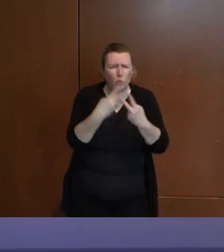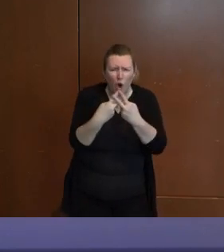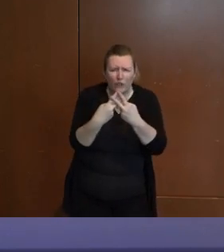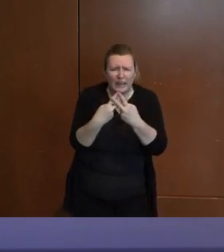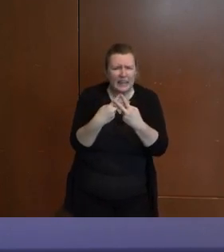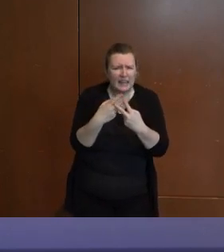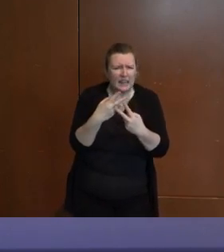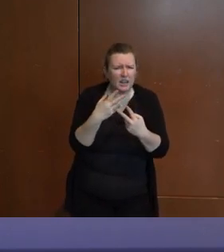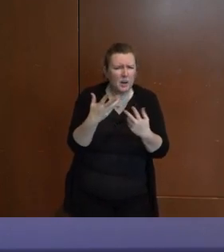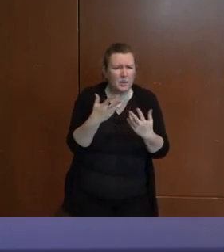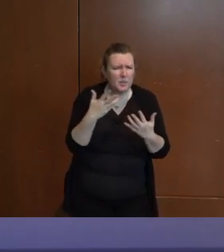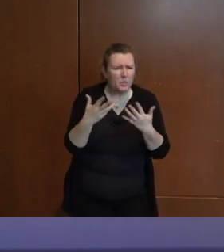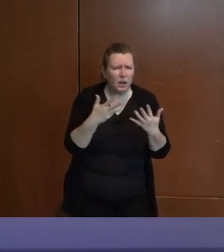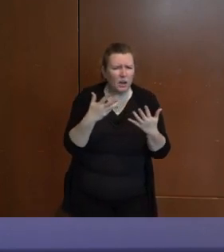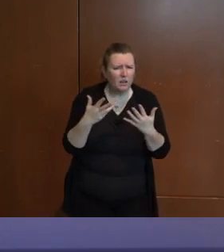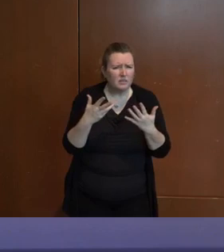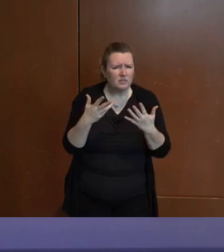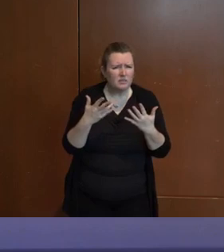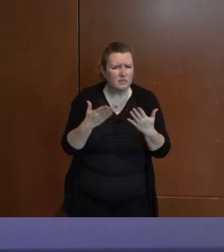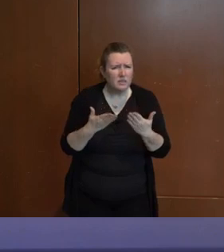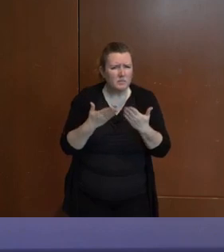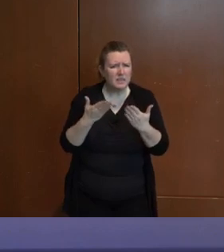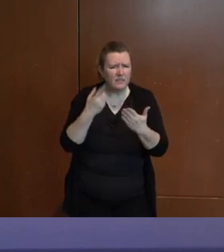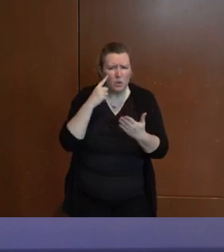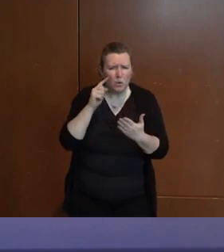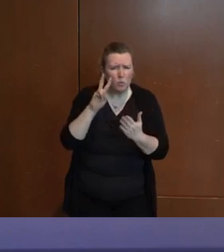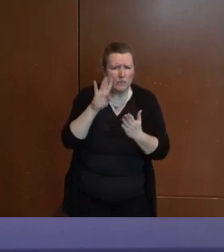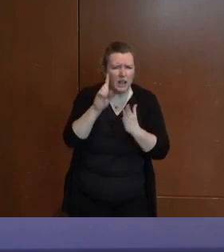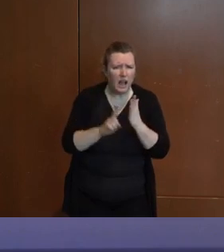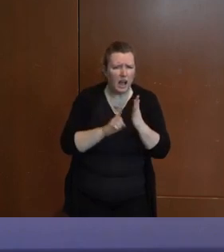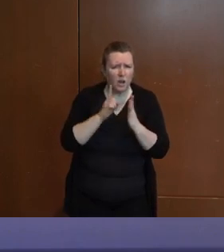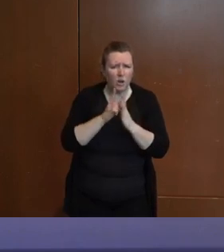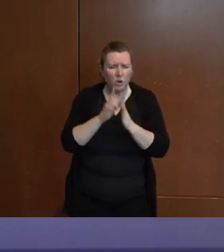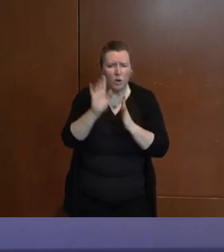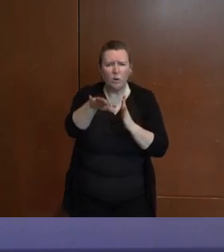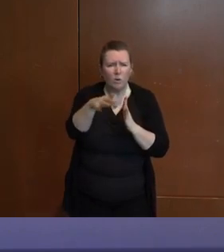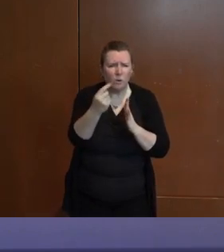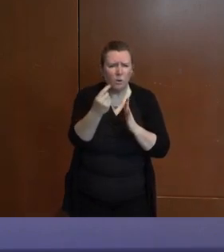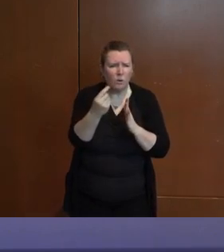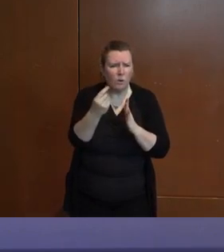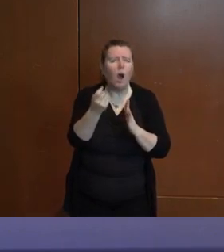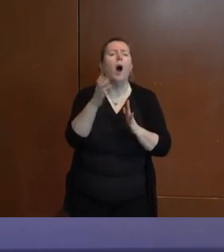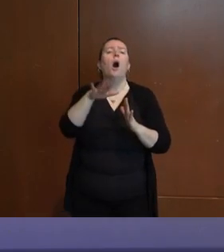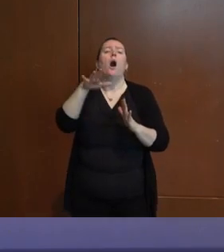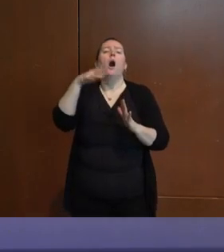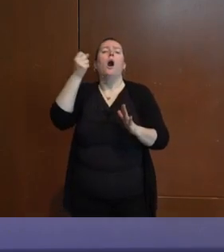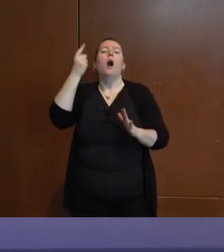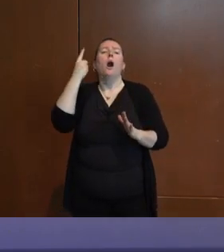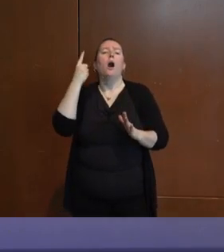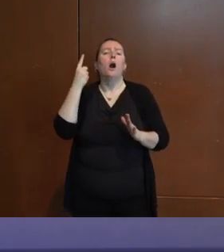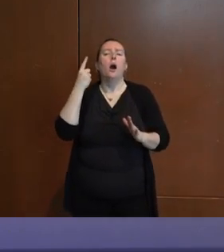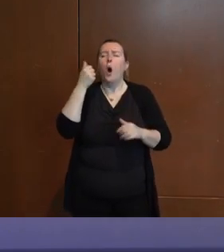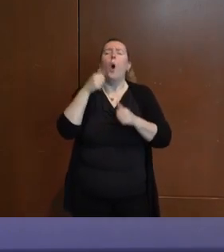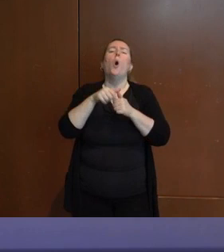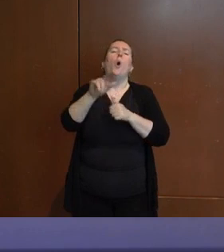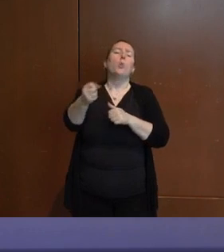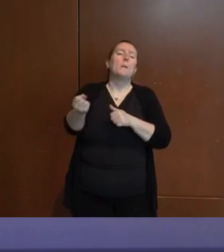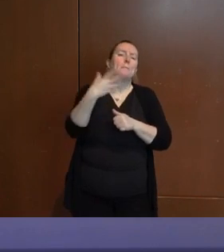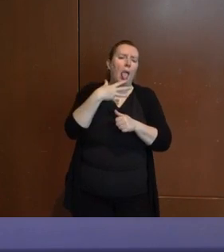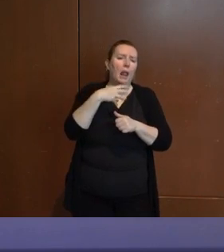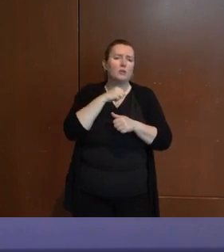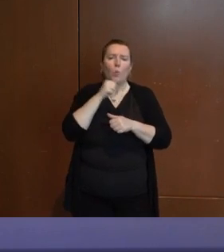Quarantining petitions for 24 hours, the petitions that were handed in person, they're just sitting in a room to shed any viruses